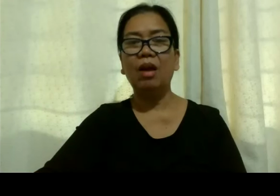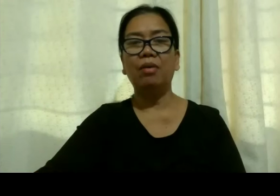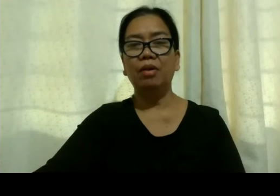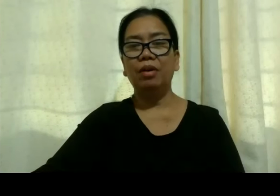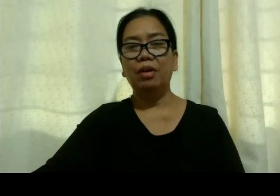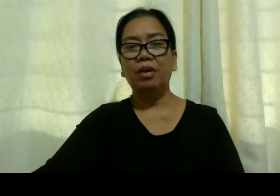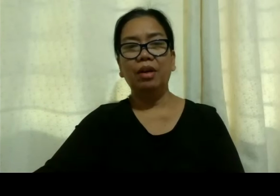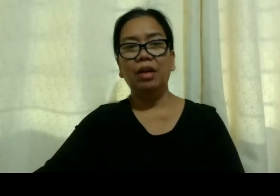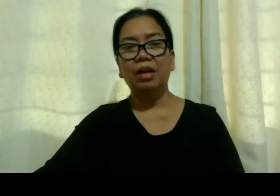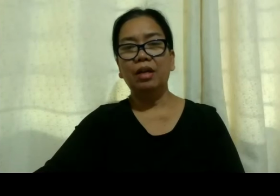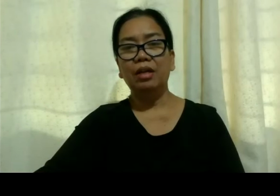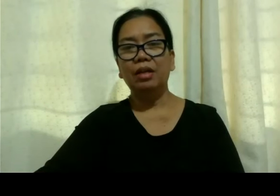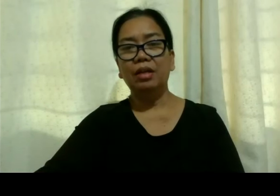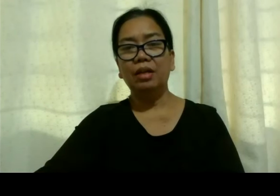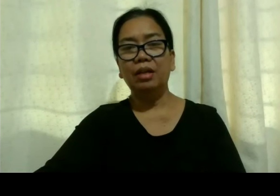Now,